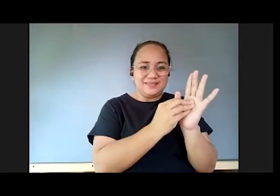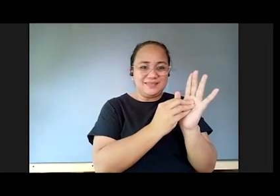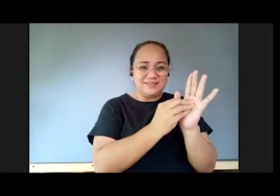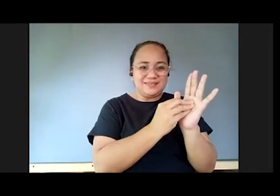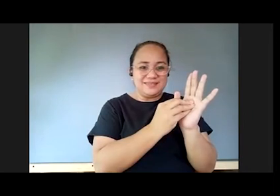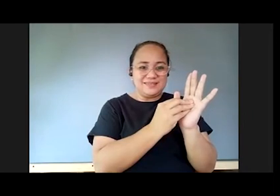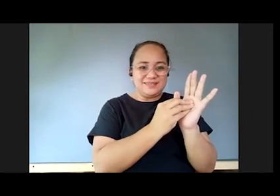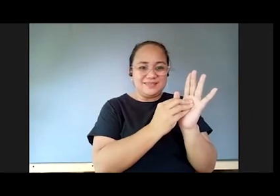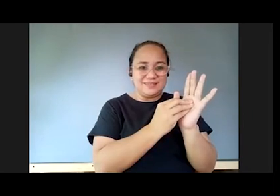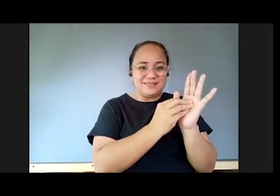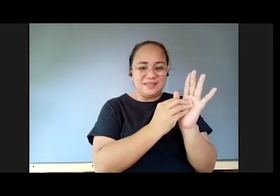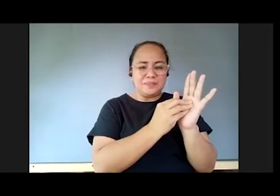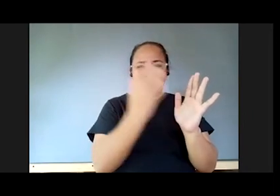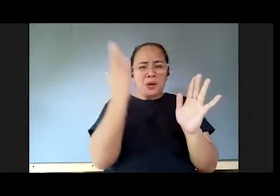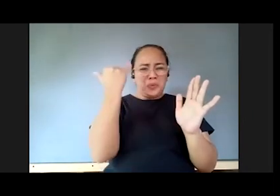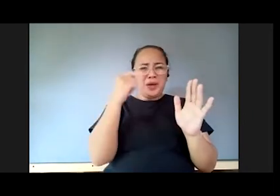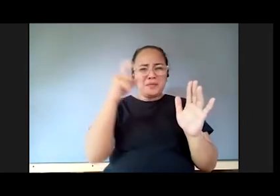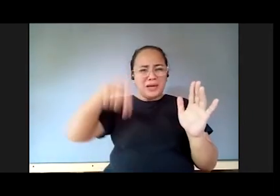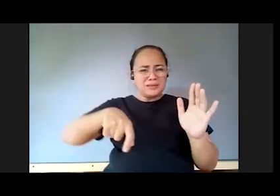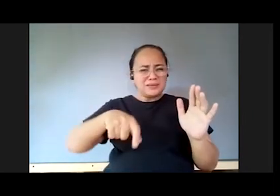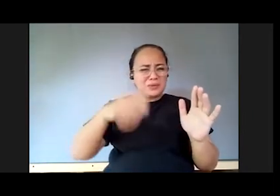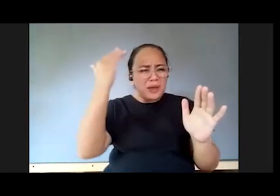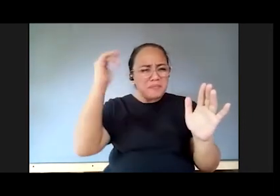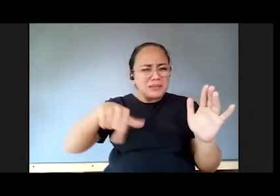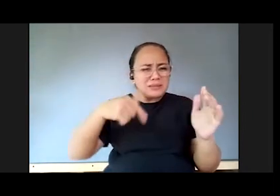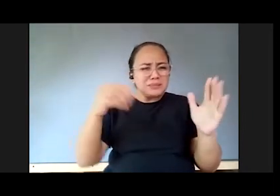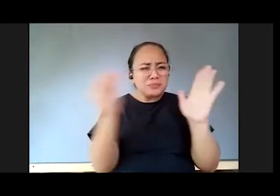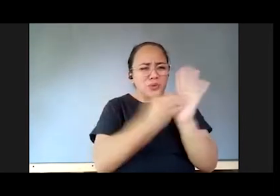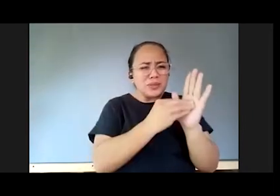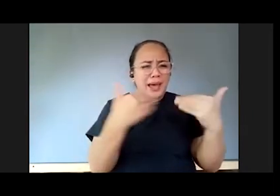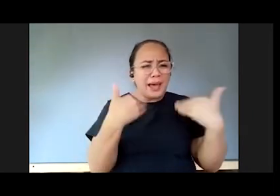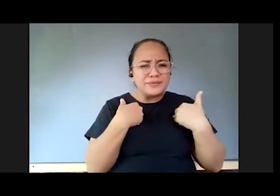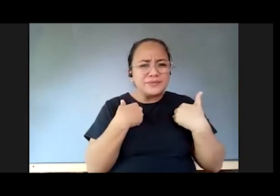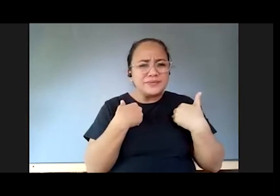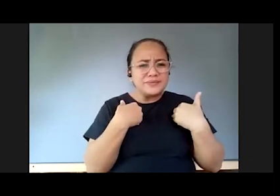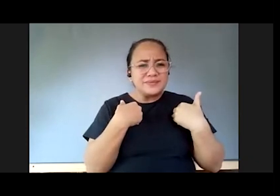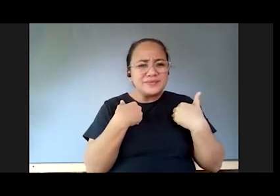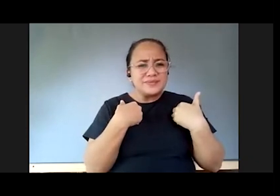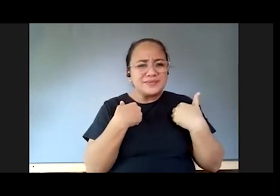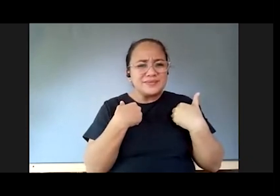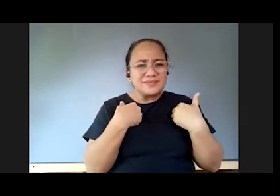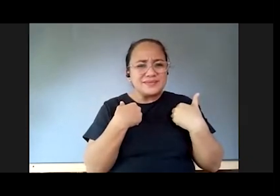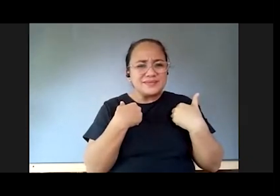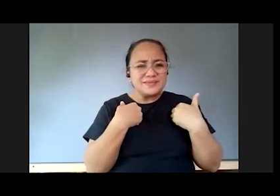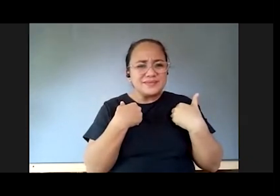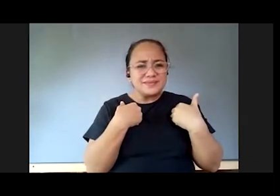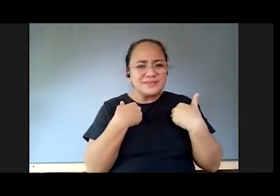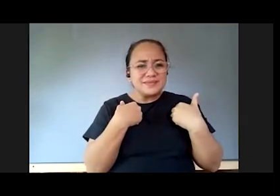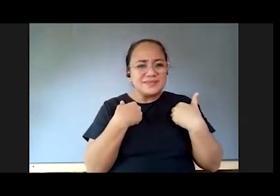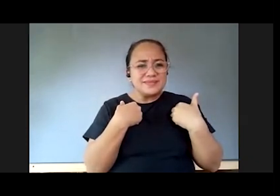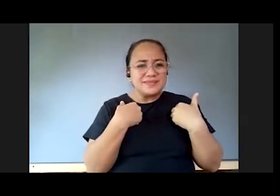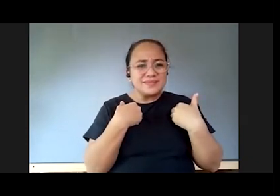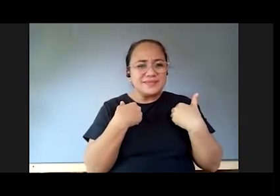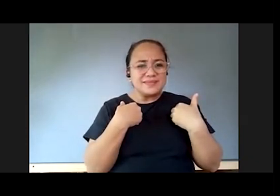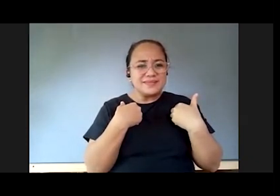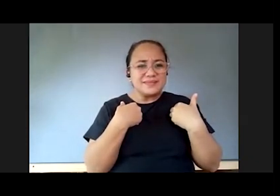Why do you have to have have? Shaq is saying, okay, I guess we'll leave it at that then. Well,